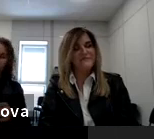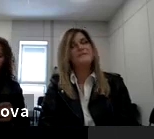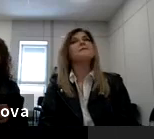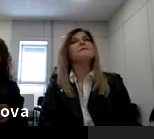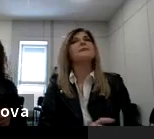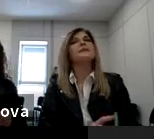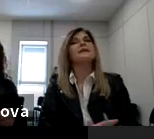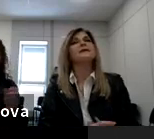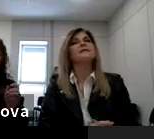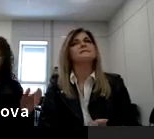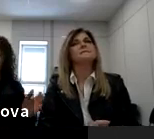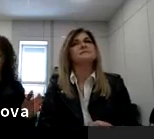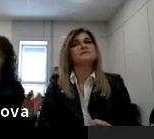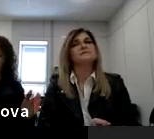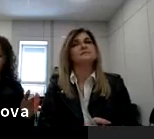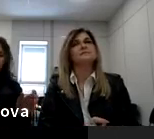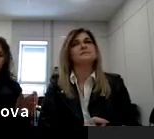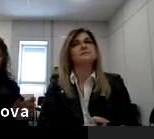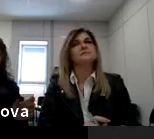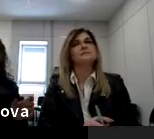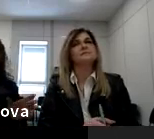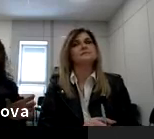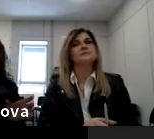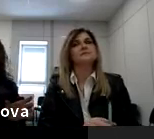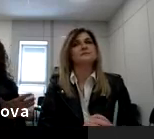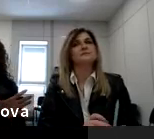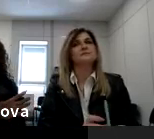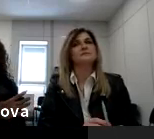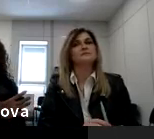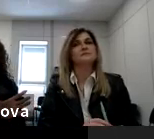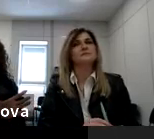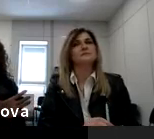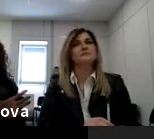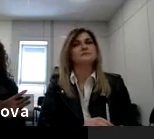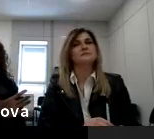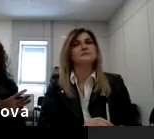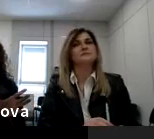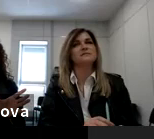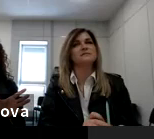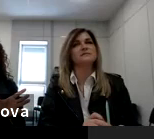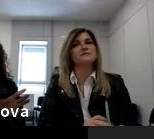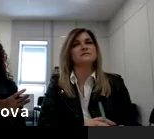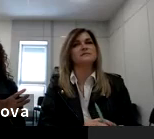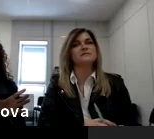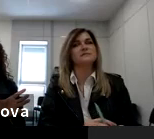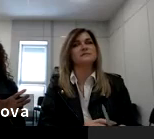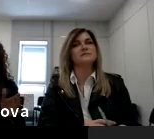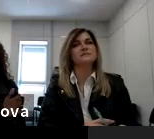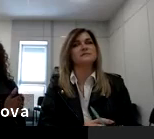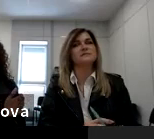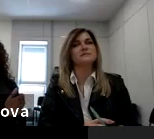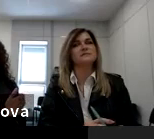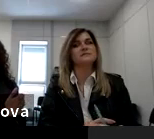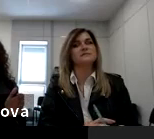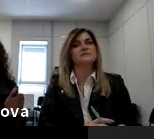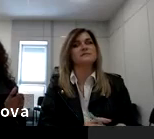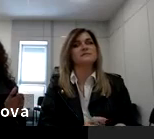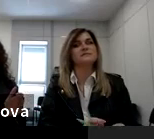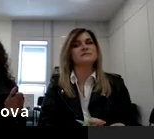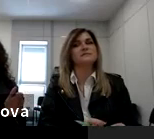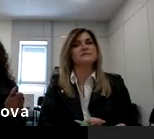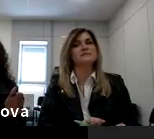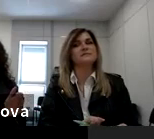I was going to. 1 pixel, 2, 4, 5 pixels per tube, 8,